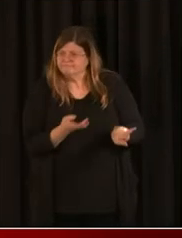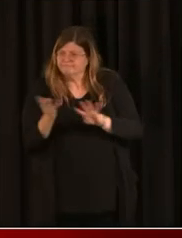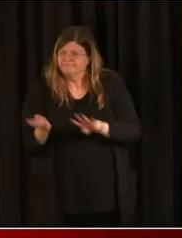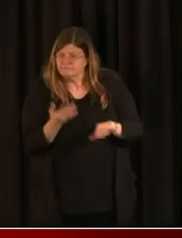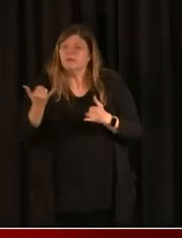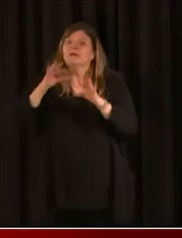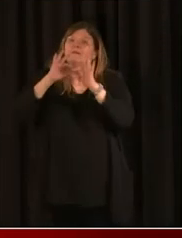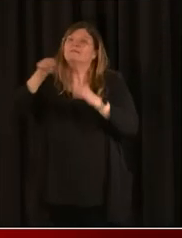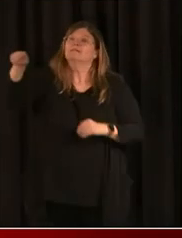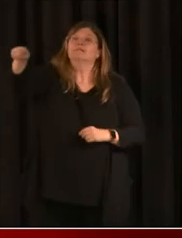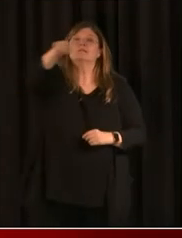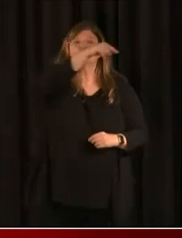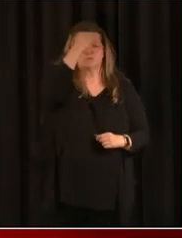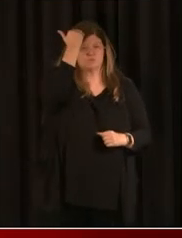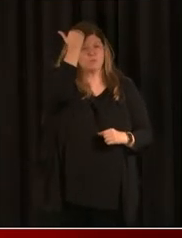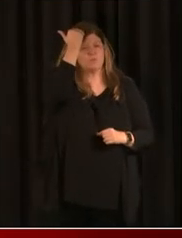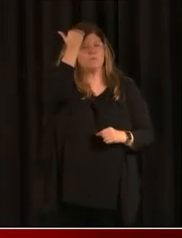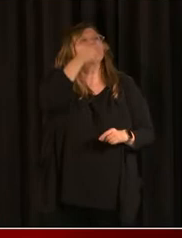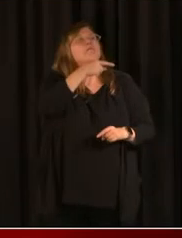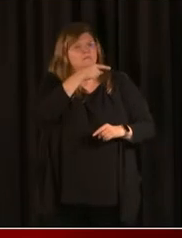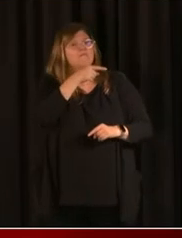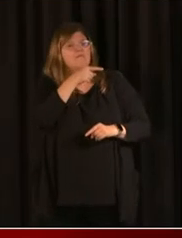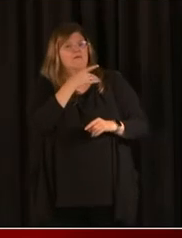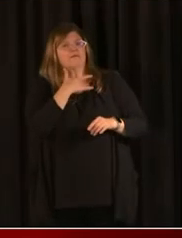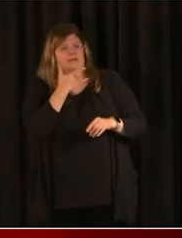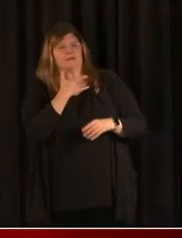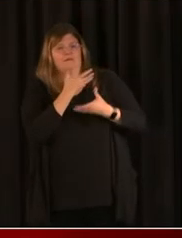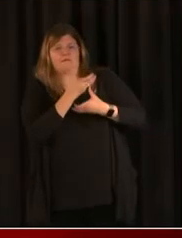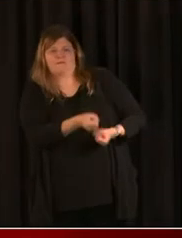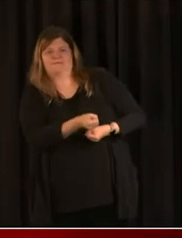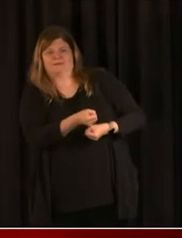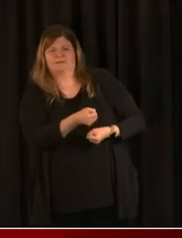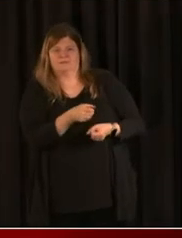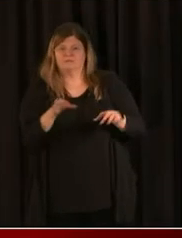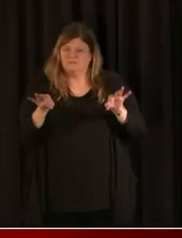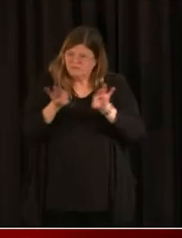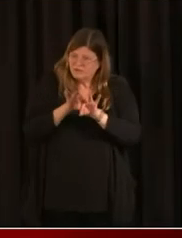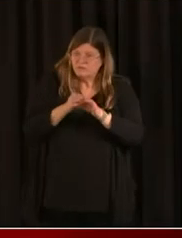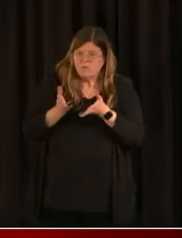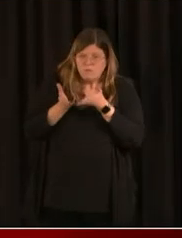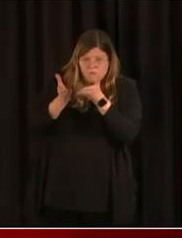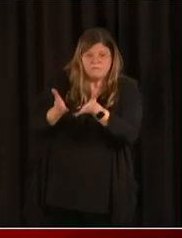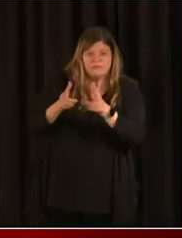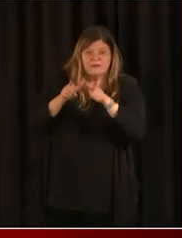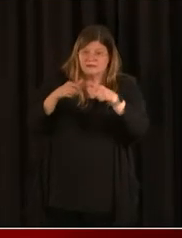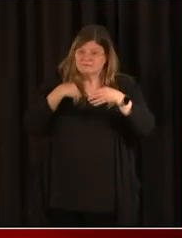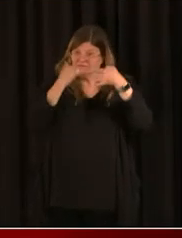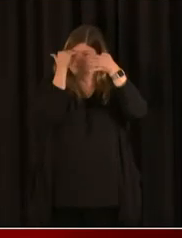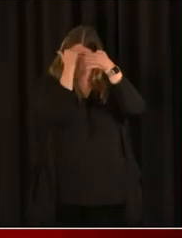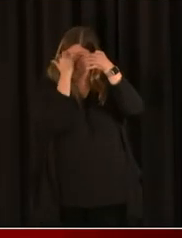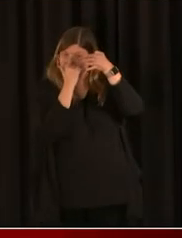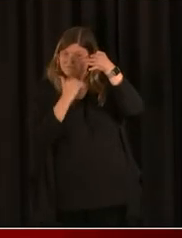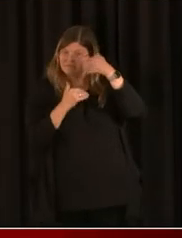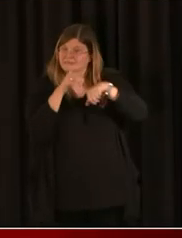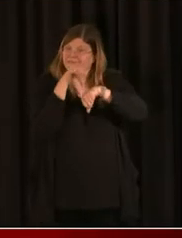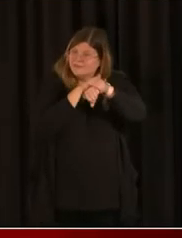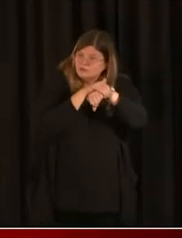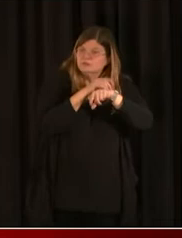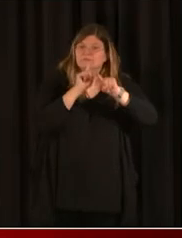those expectations are, and they are in multiple languages to help families for whom English is not their first